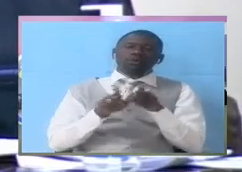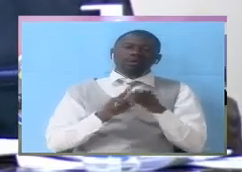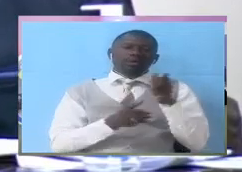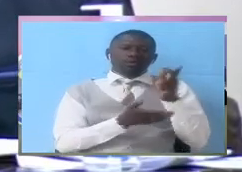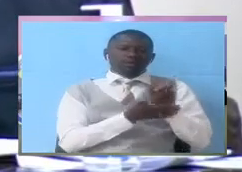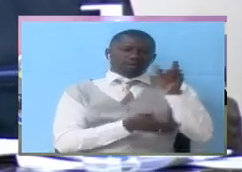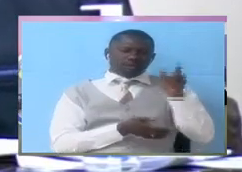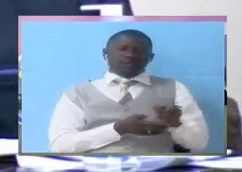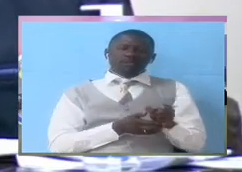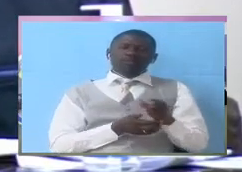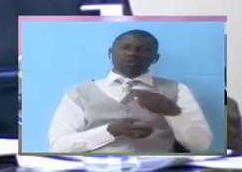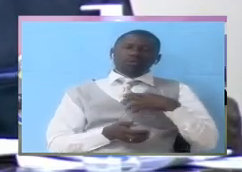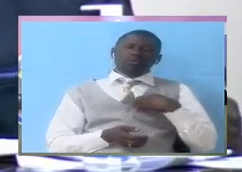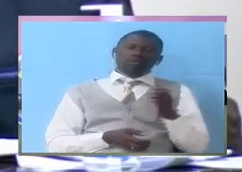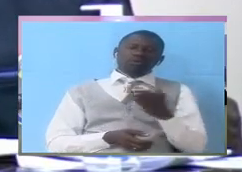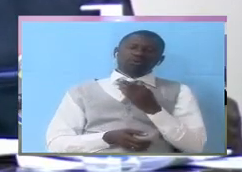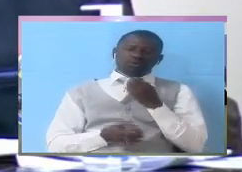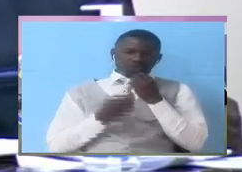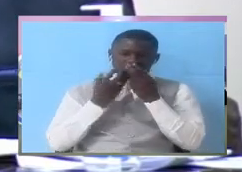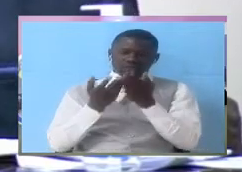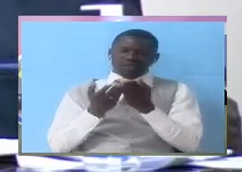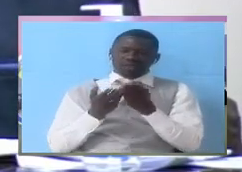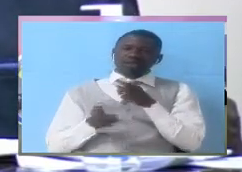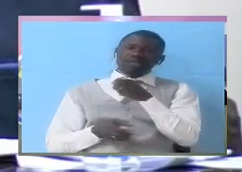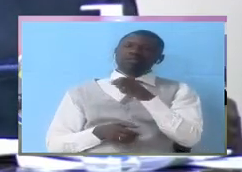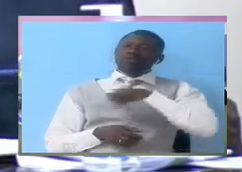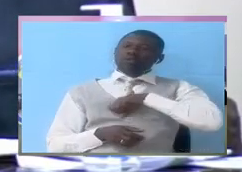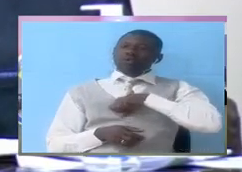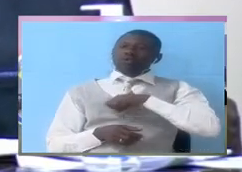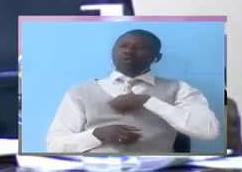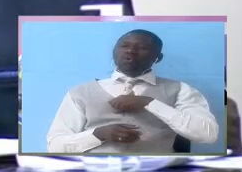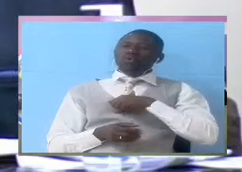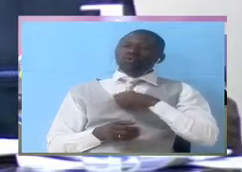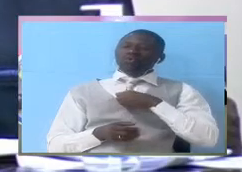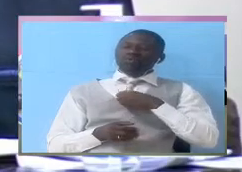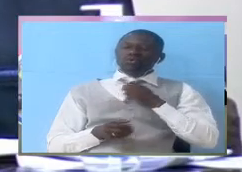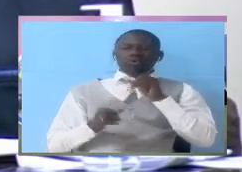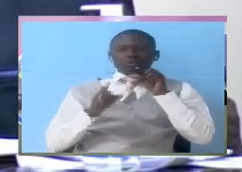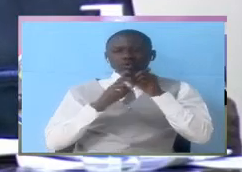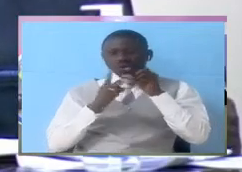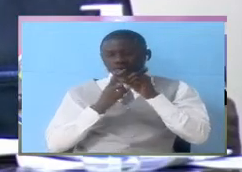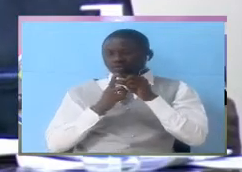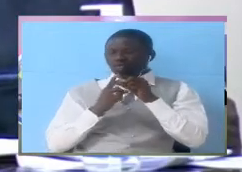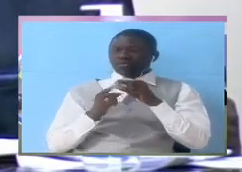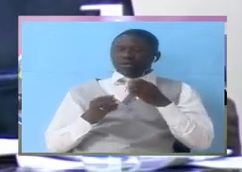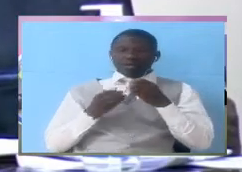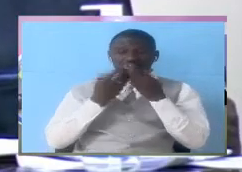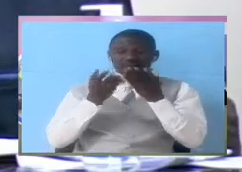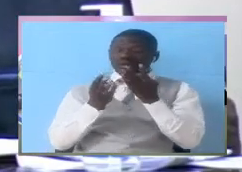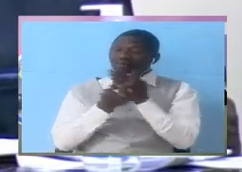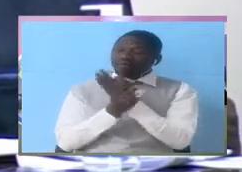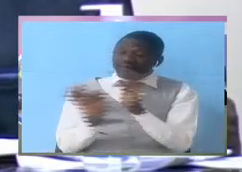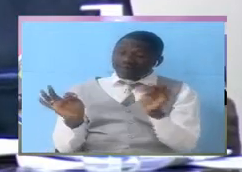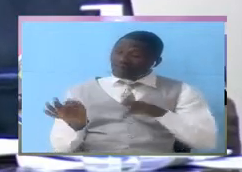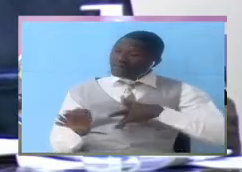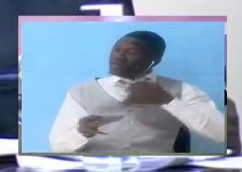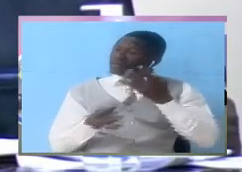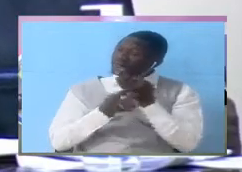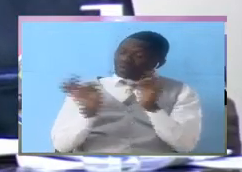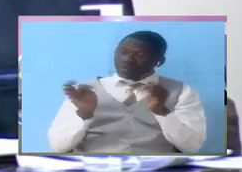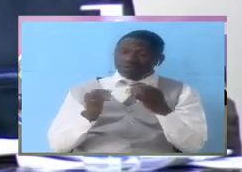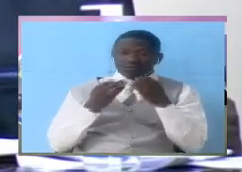your closing remarks. Feel free to say what you think needs to be said to the Gambian people